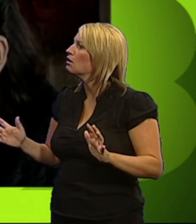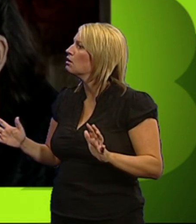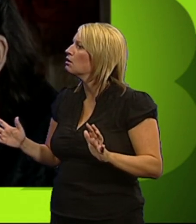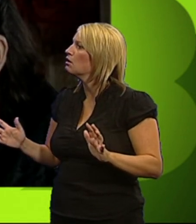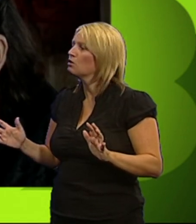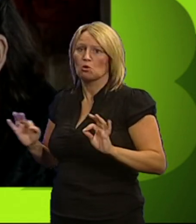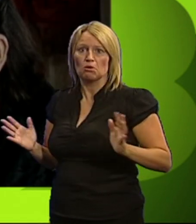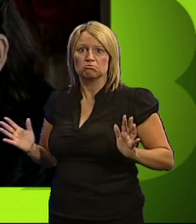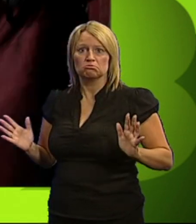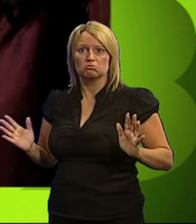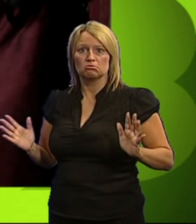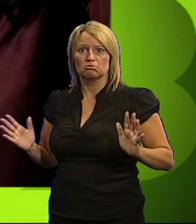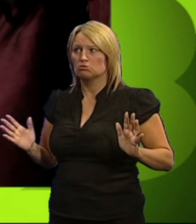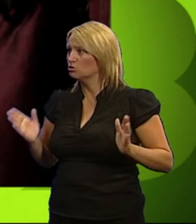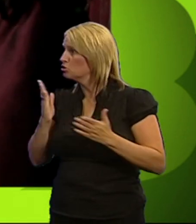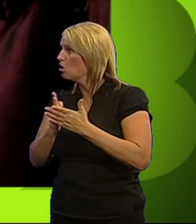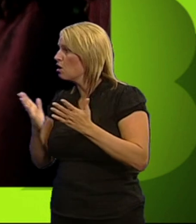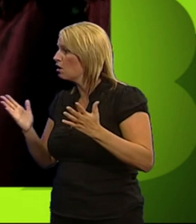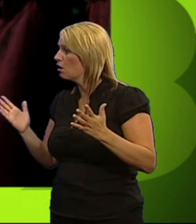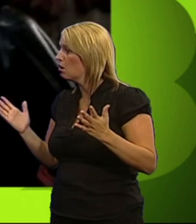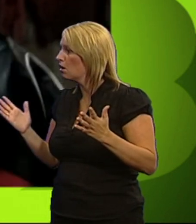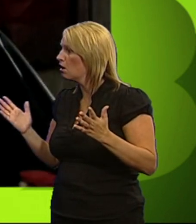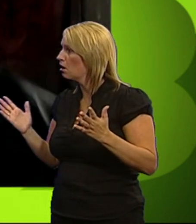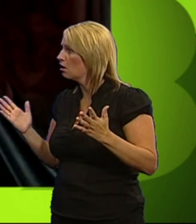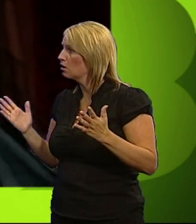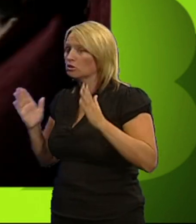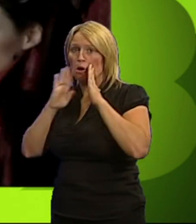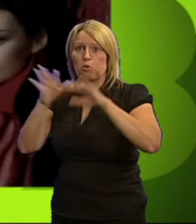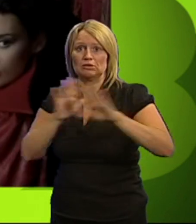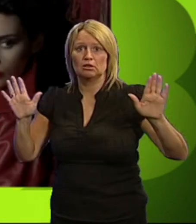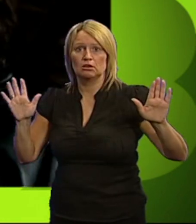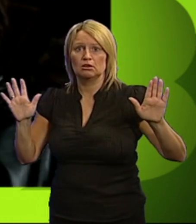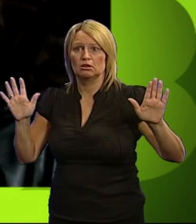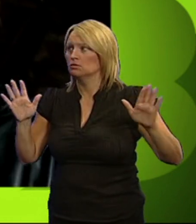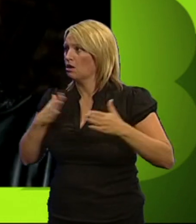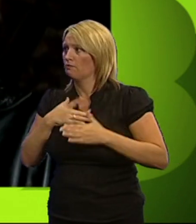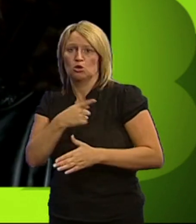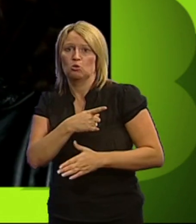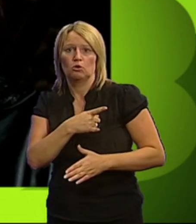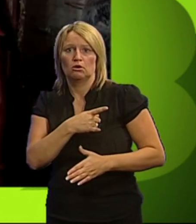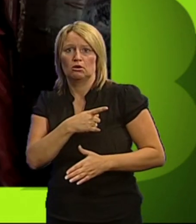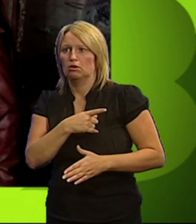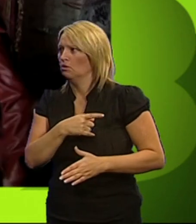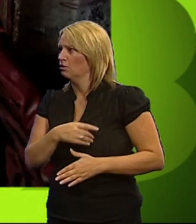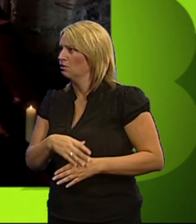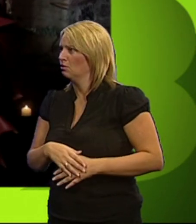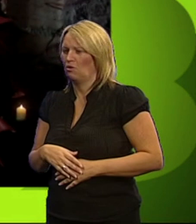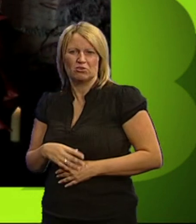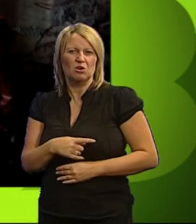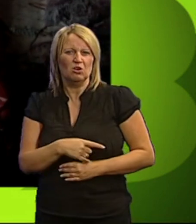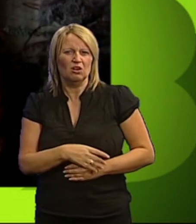No one? Are you sure? Stop the wedding! She doesn't love you. Nonsense,